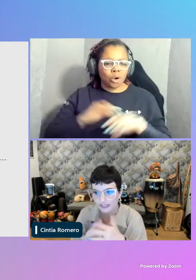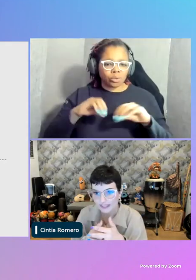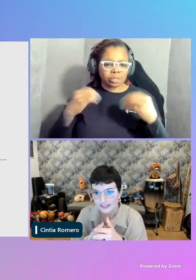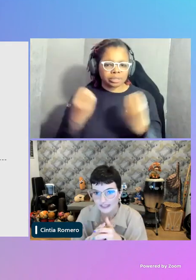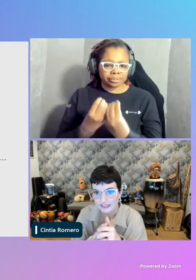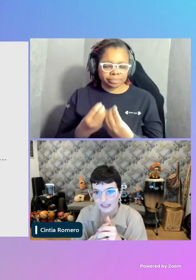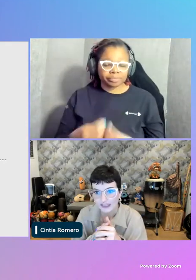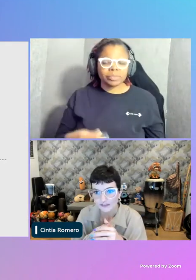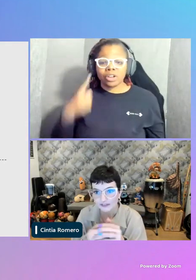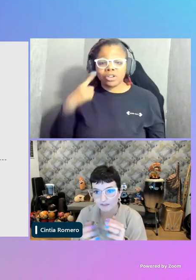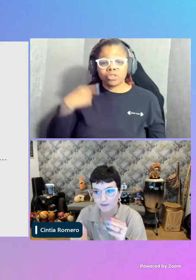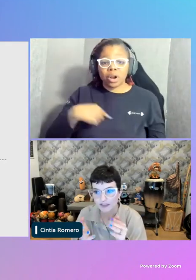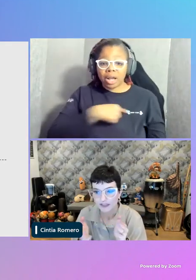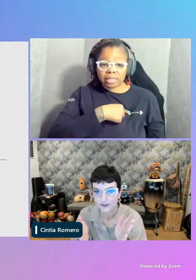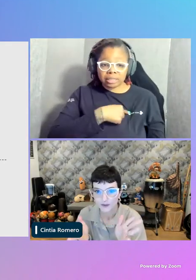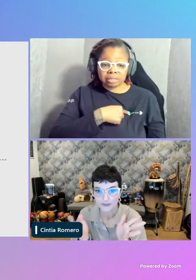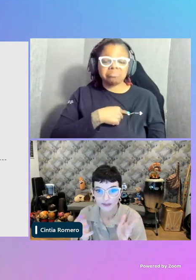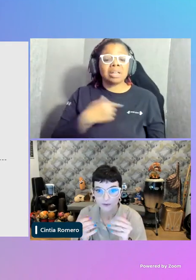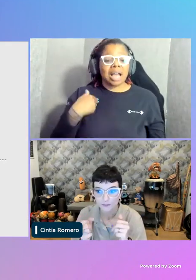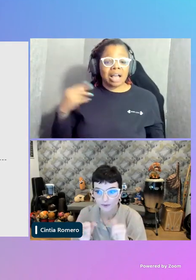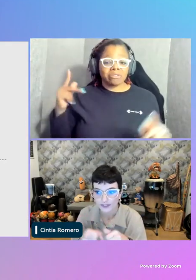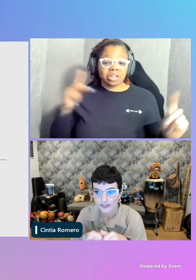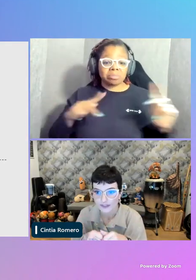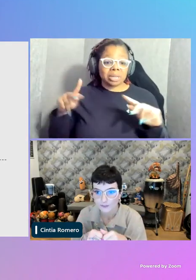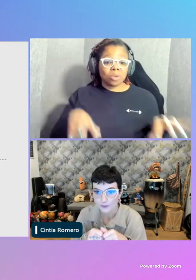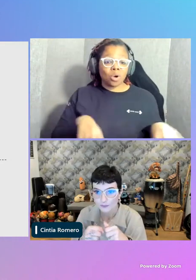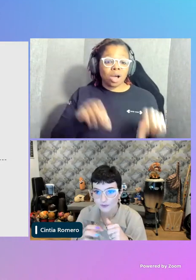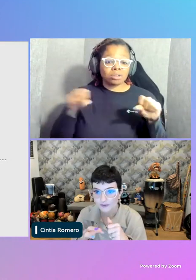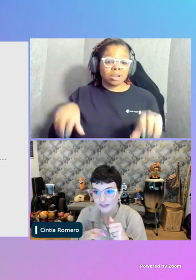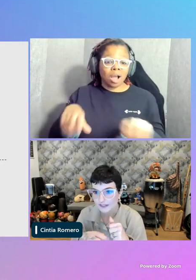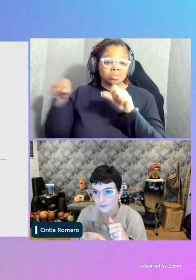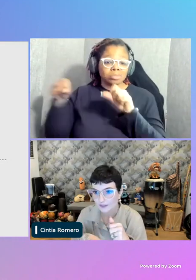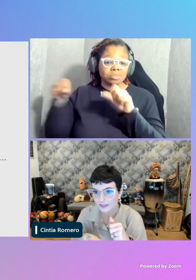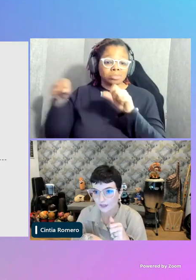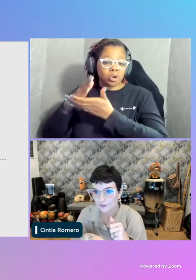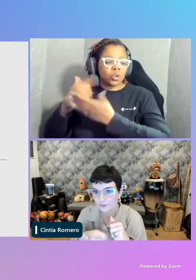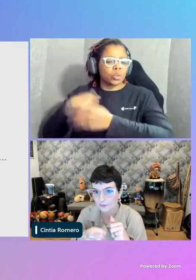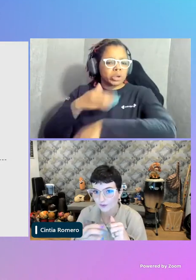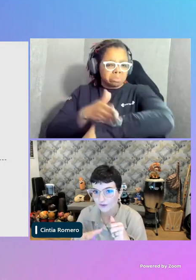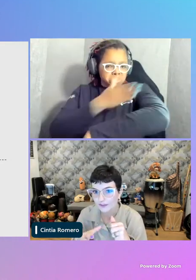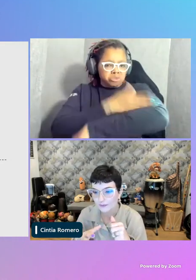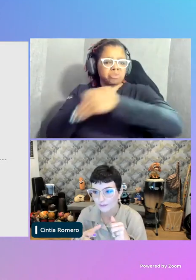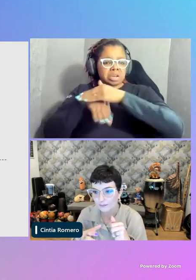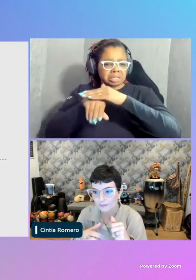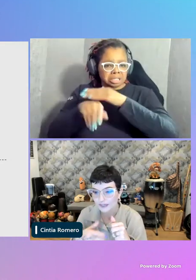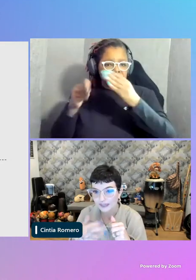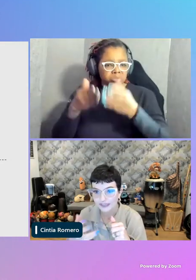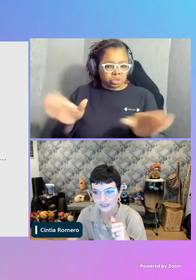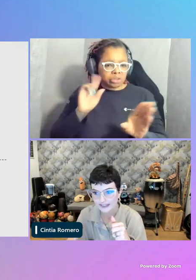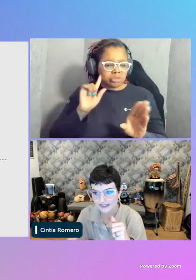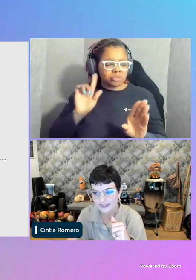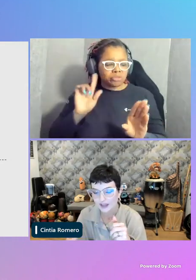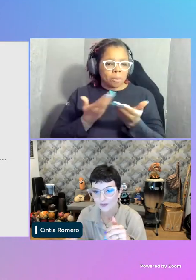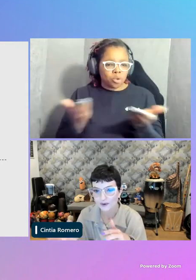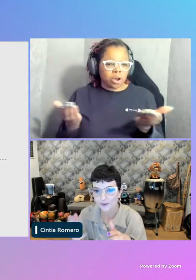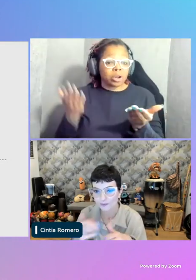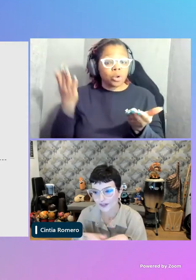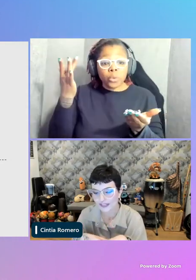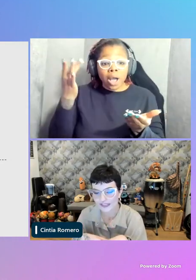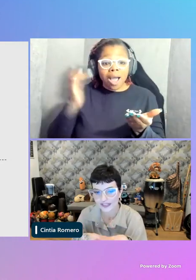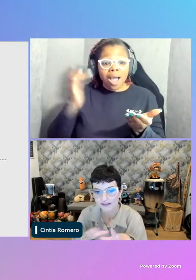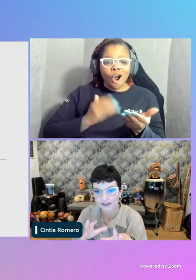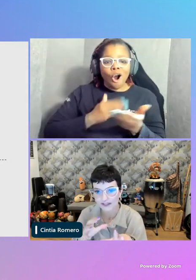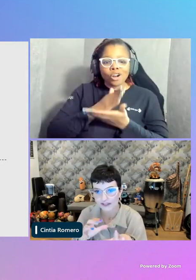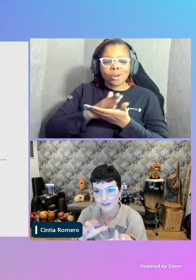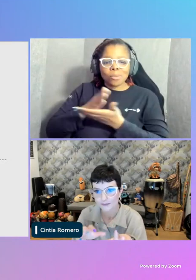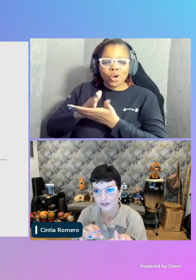our case, having folks adopting components will improve accessibility in our product because our